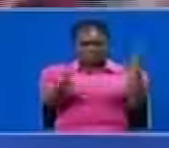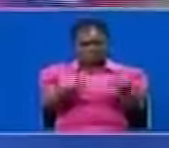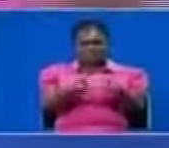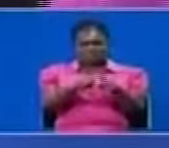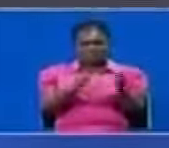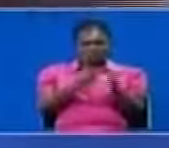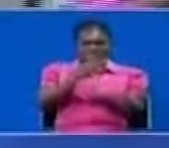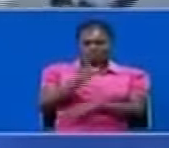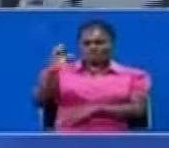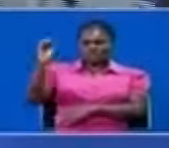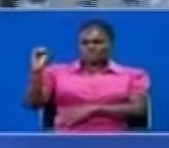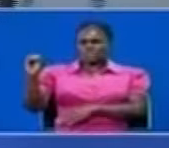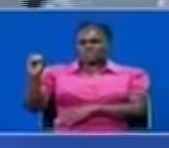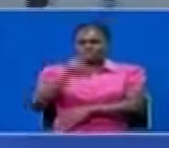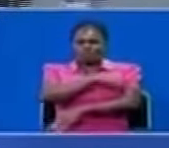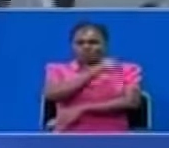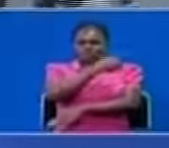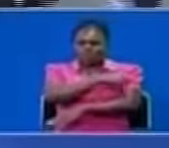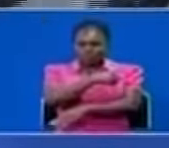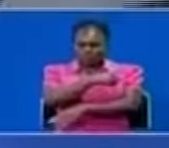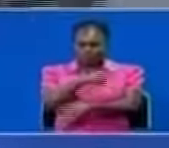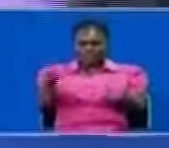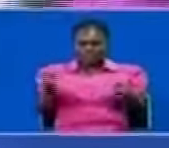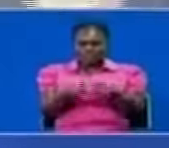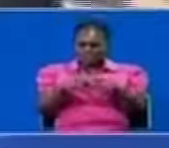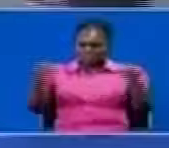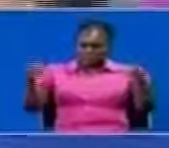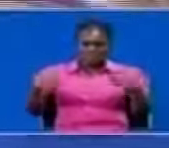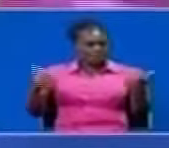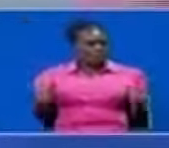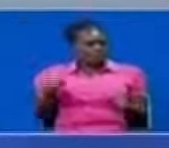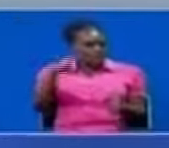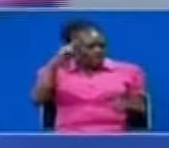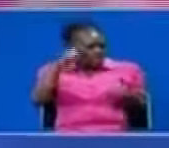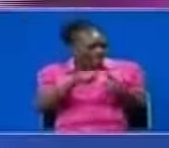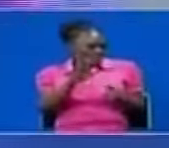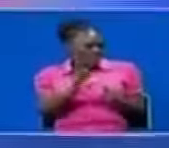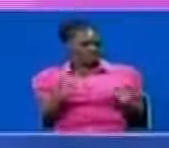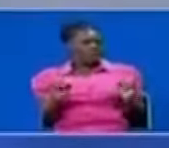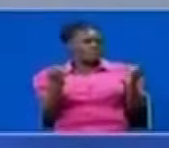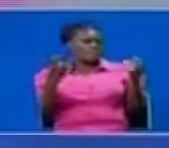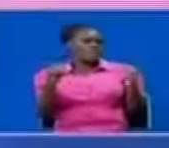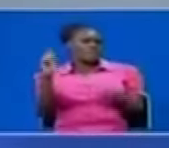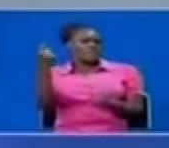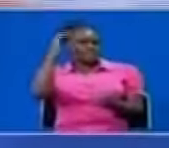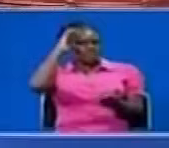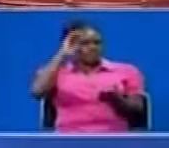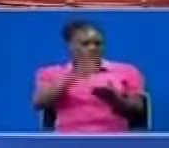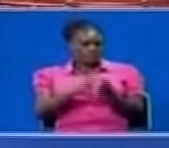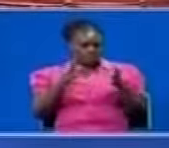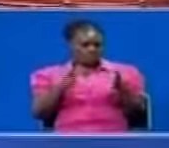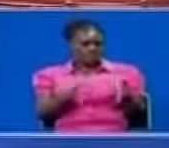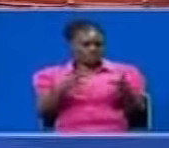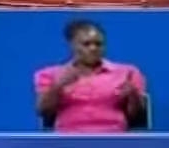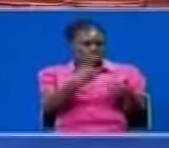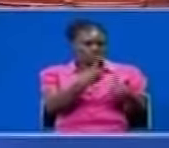Beyond Zero referral hospital," end of quote. Even though it is unclear what motivated the decision, many Kenyans believe the pressure from